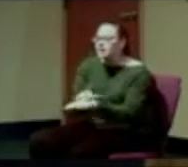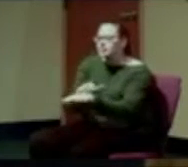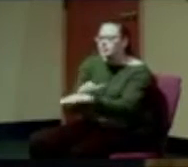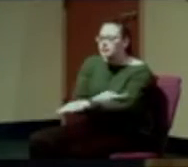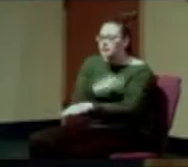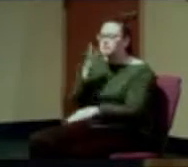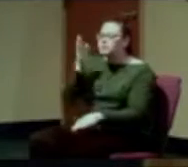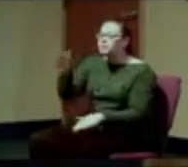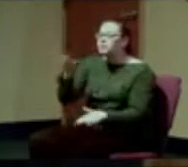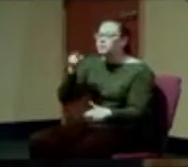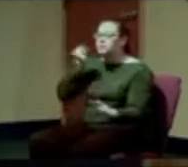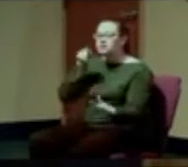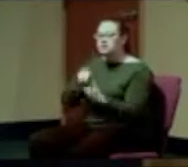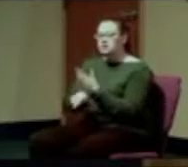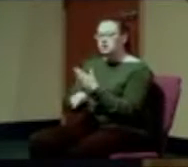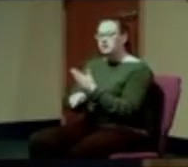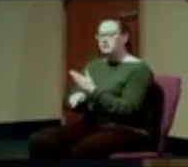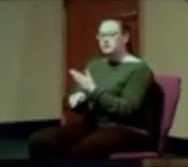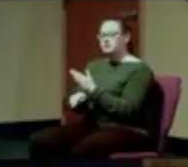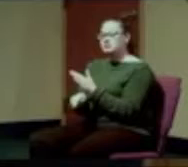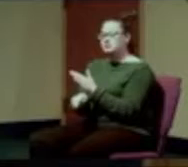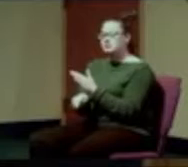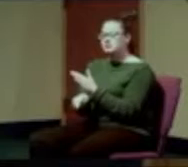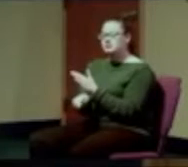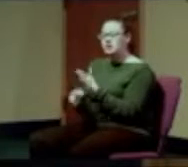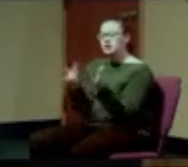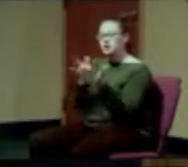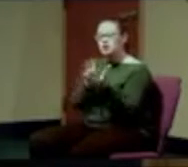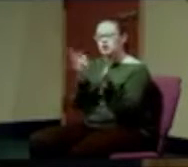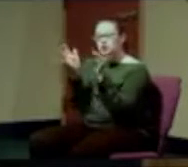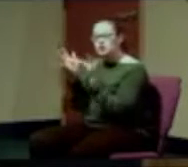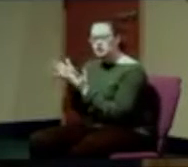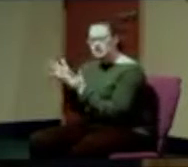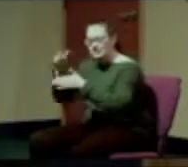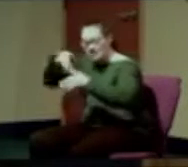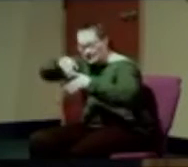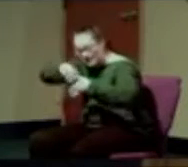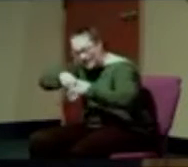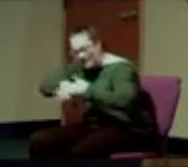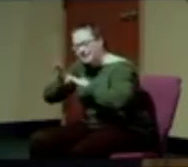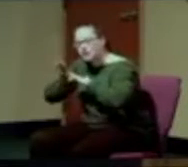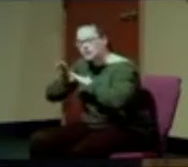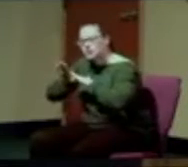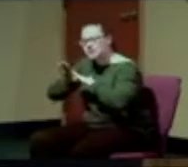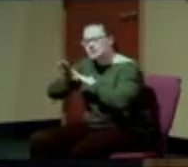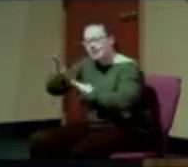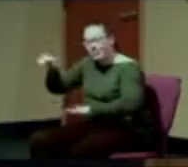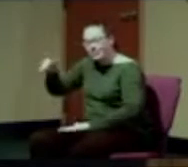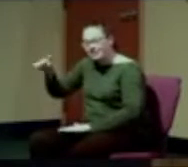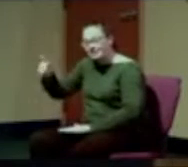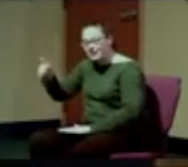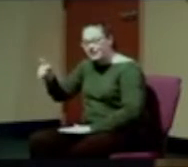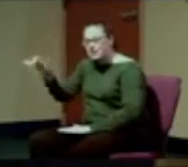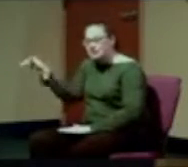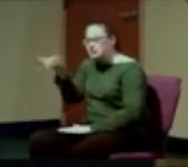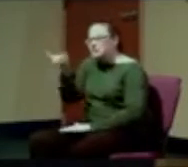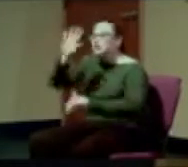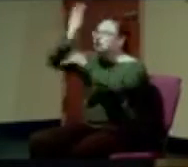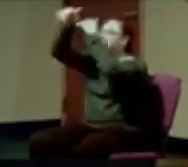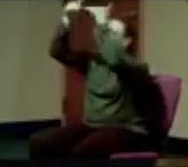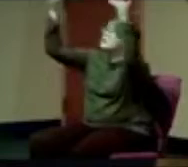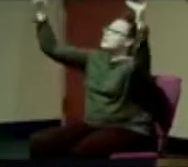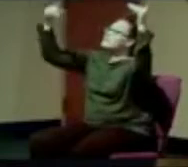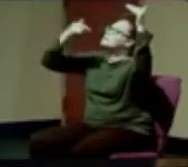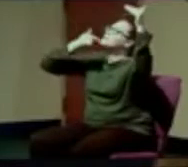sacrificed for the Passover feast. As Jesus enters on the 10th, it's like heaven says, the